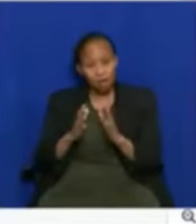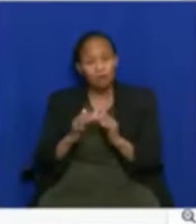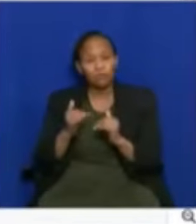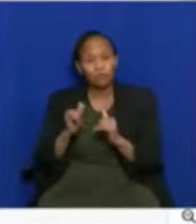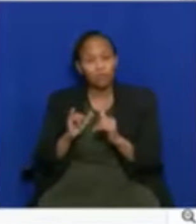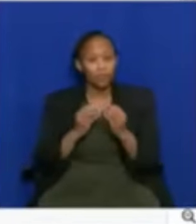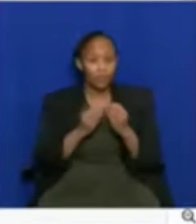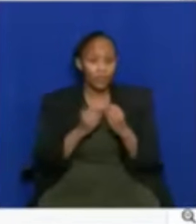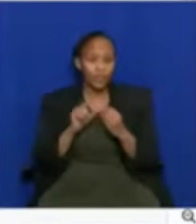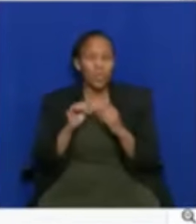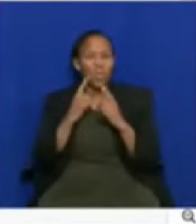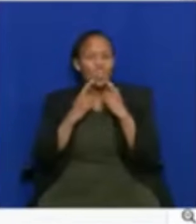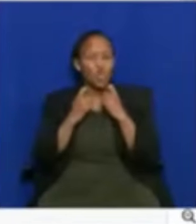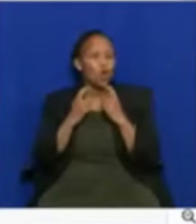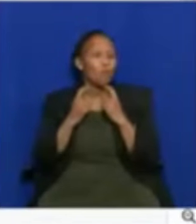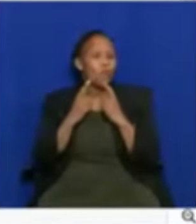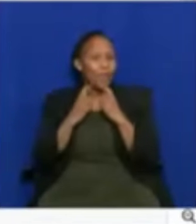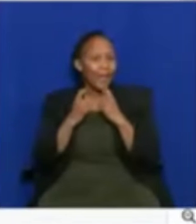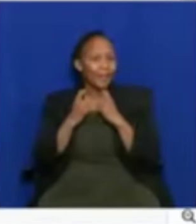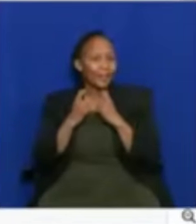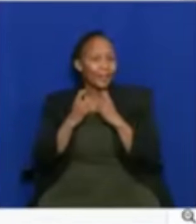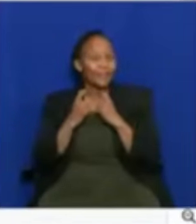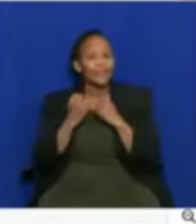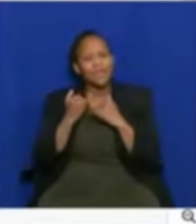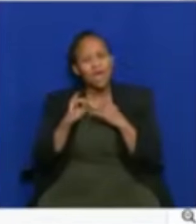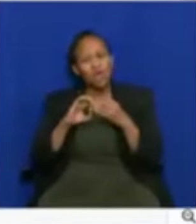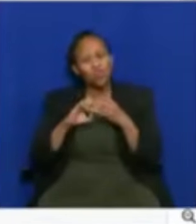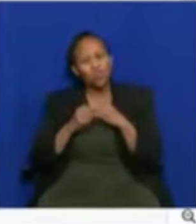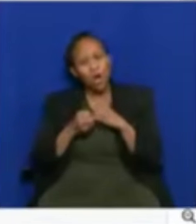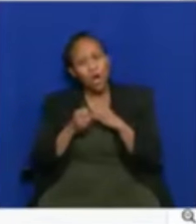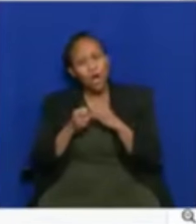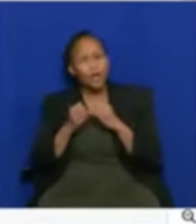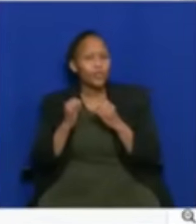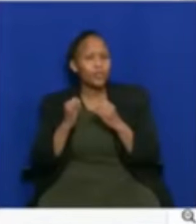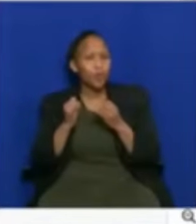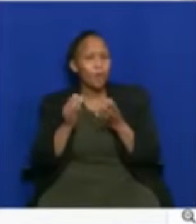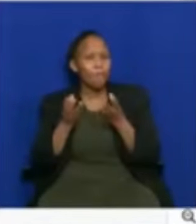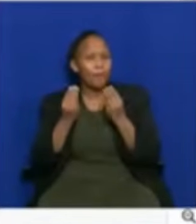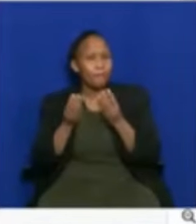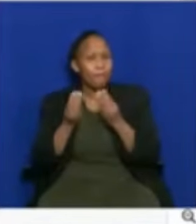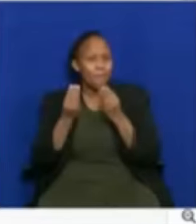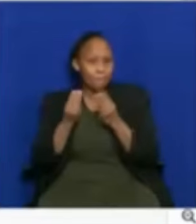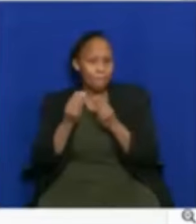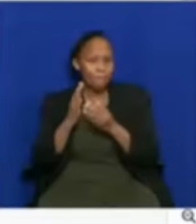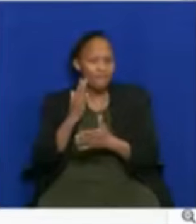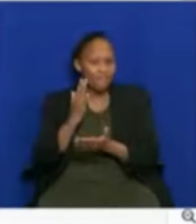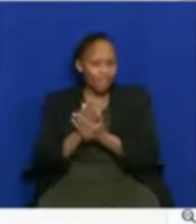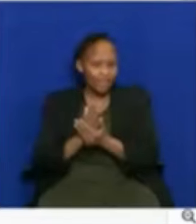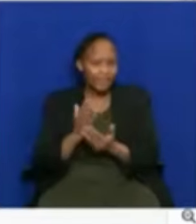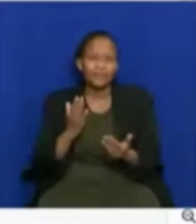trying to establish facts and to determine the complaint